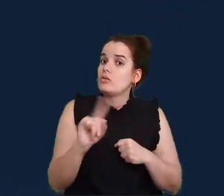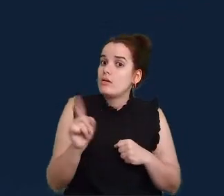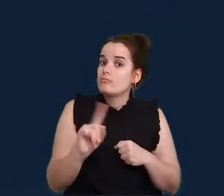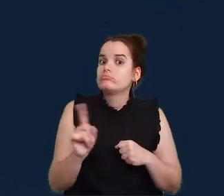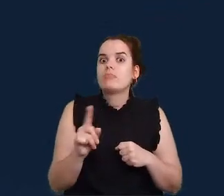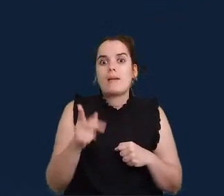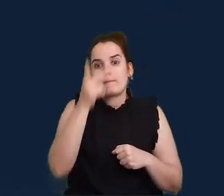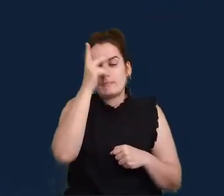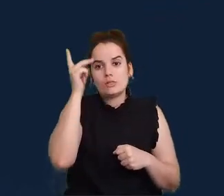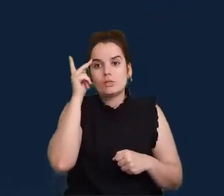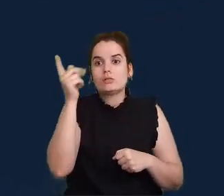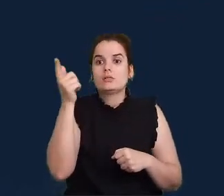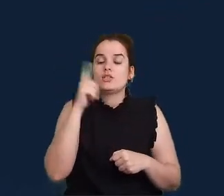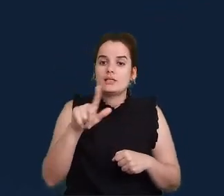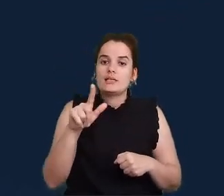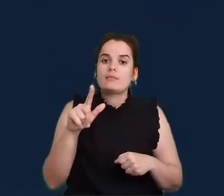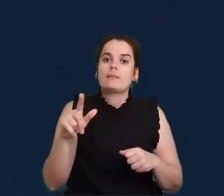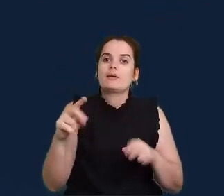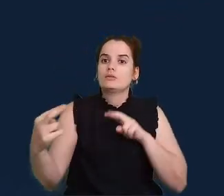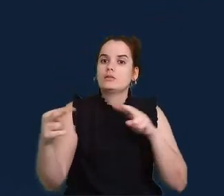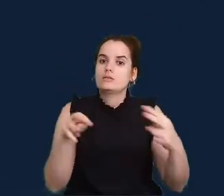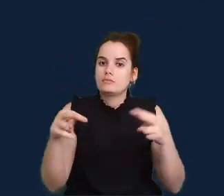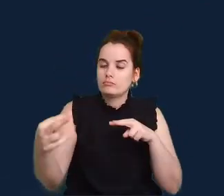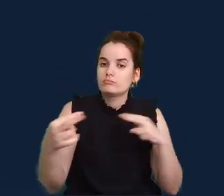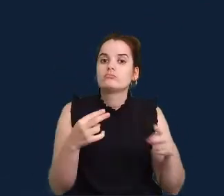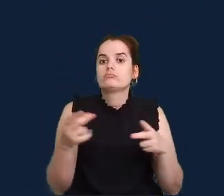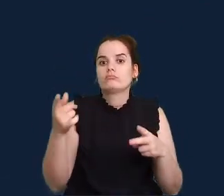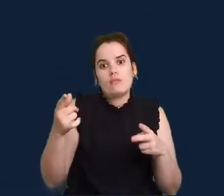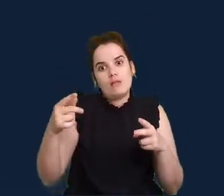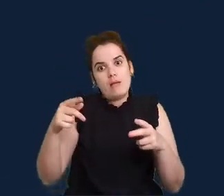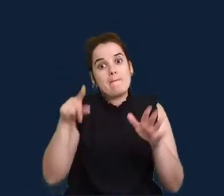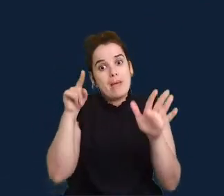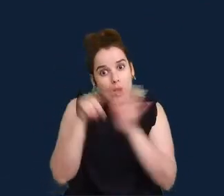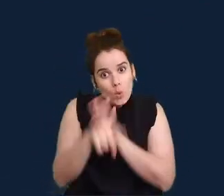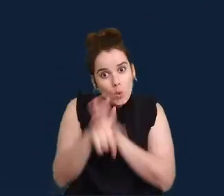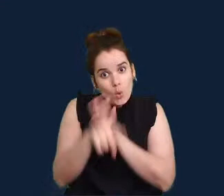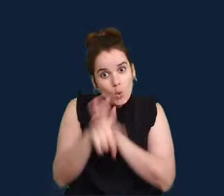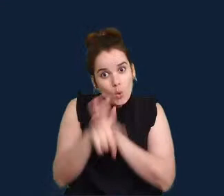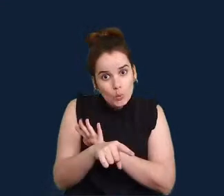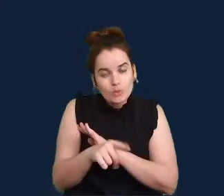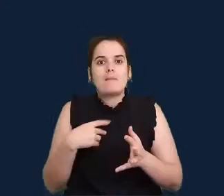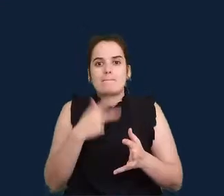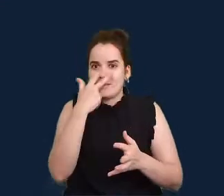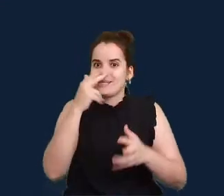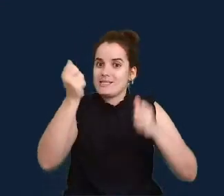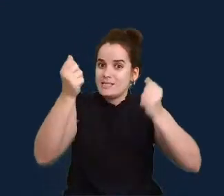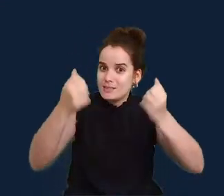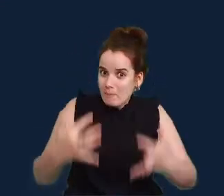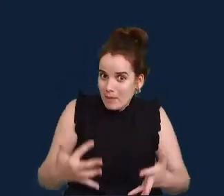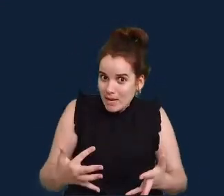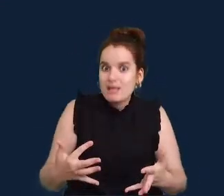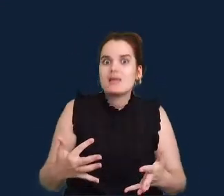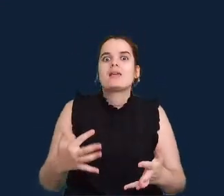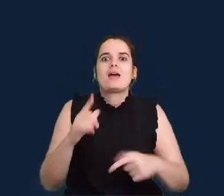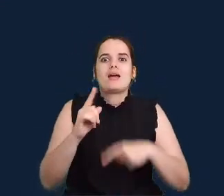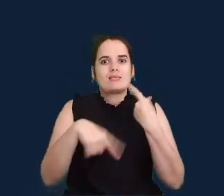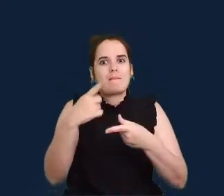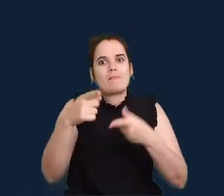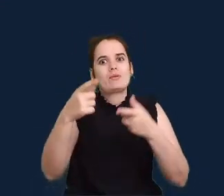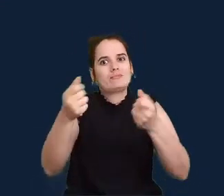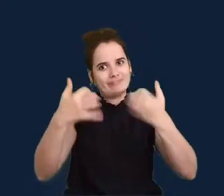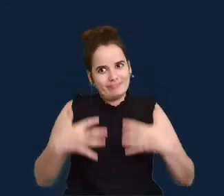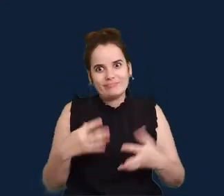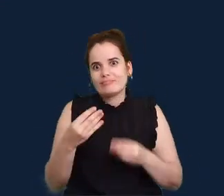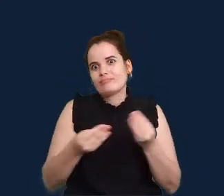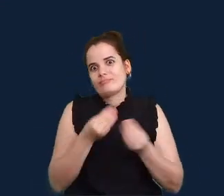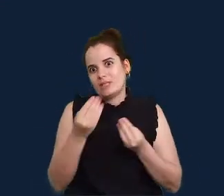science to them, and then we let them play. Similarly, during when we made our COVID dashboards, one of the things that we wanted to think about a